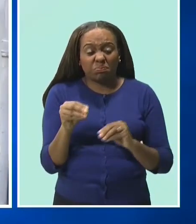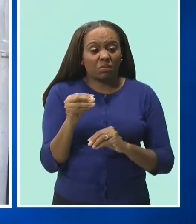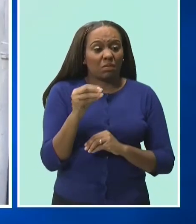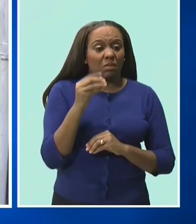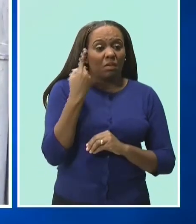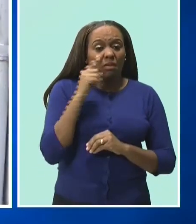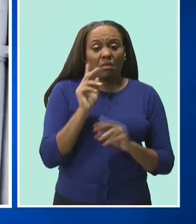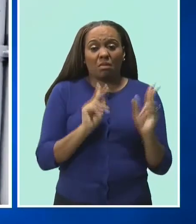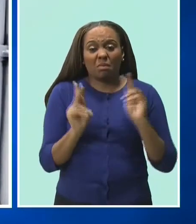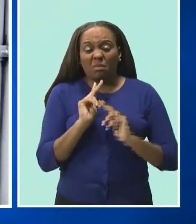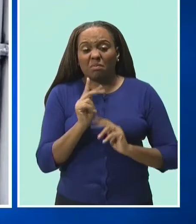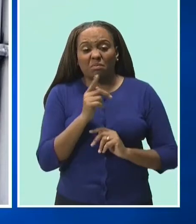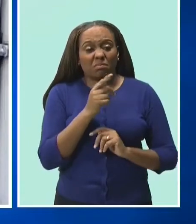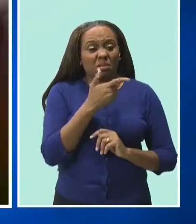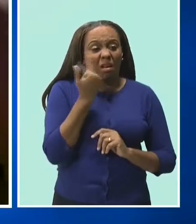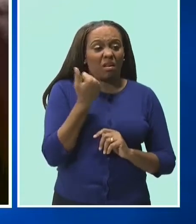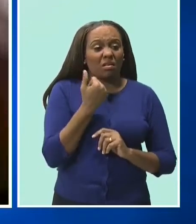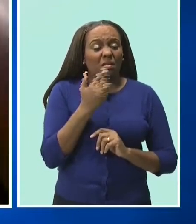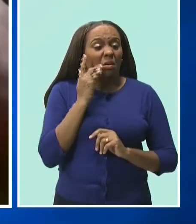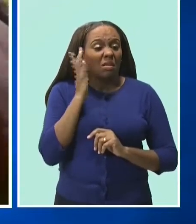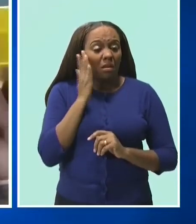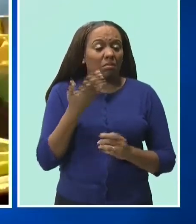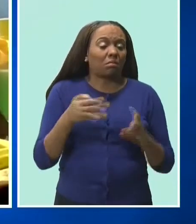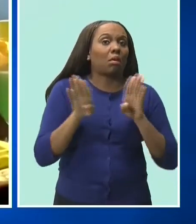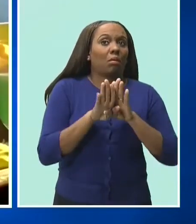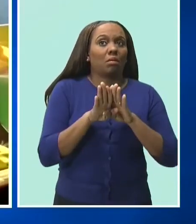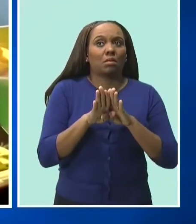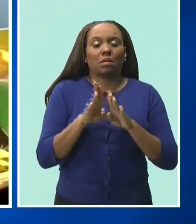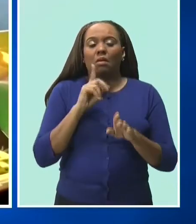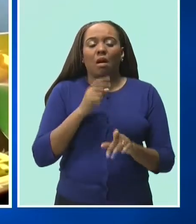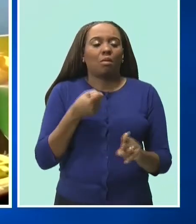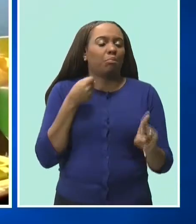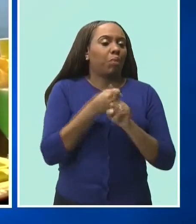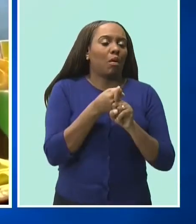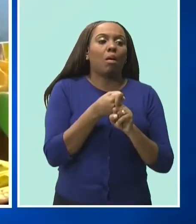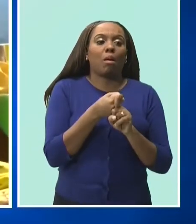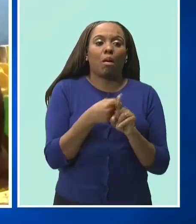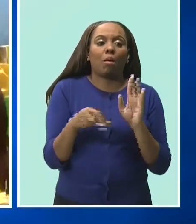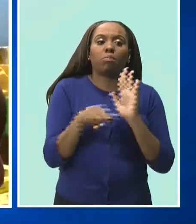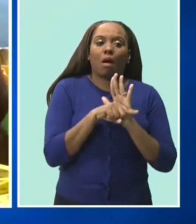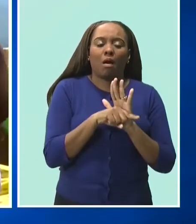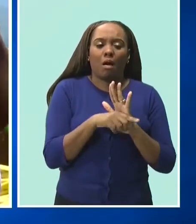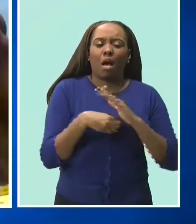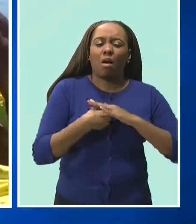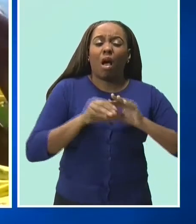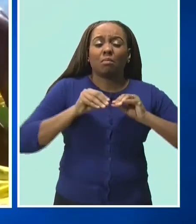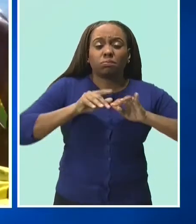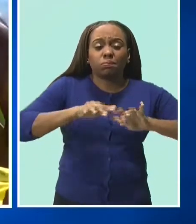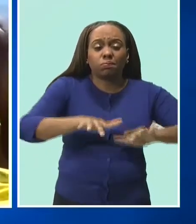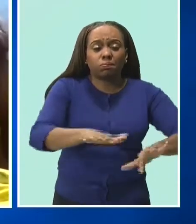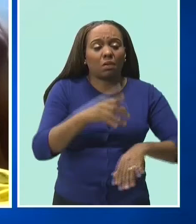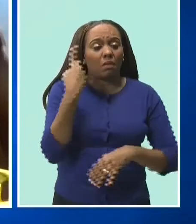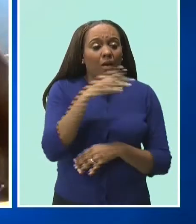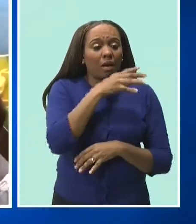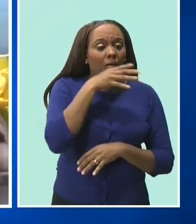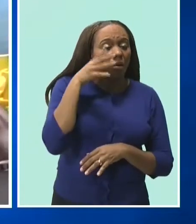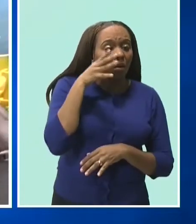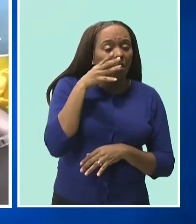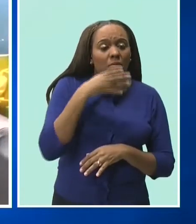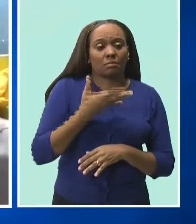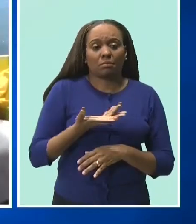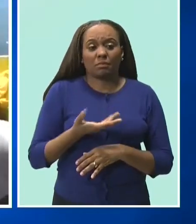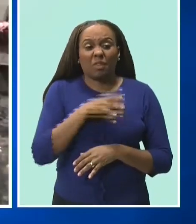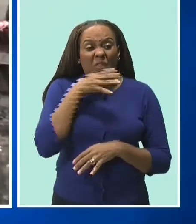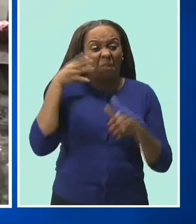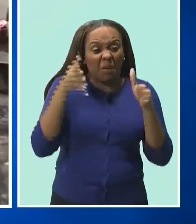due to hotel closures. This is one of the blows dealt by the COVID-19 virus to the local agriculture sector.